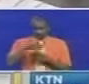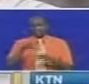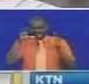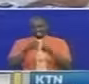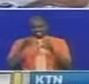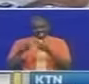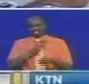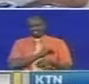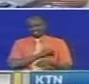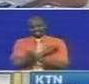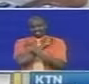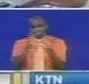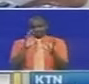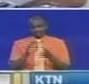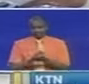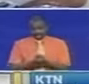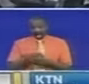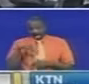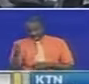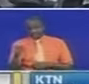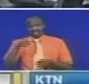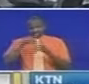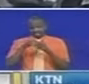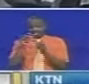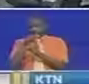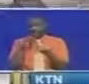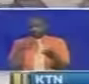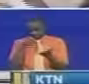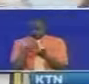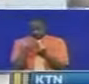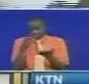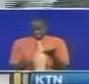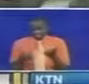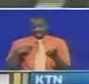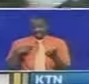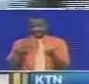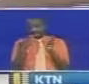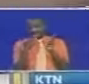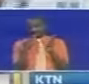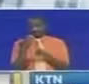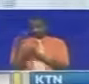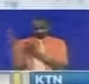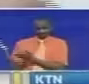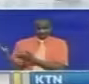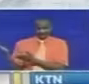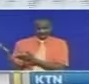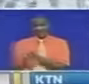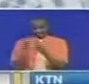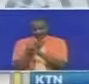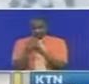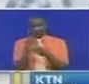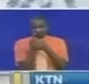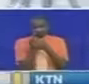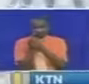hapa. Other items found in the car, including the 6 grenades, AK-47 rifle, and ammunition, were spared for